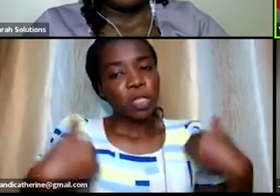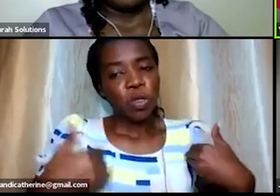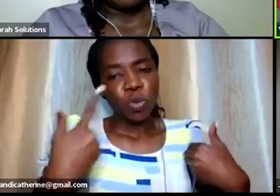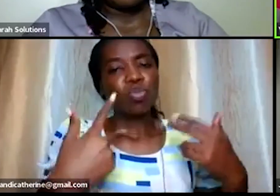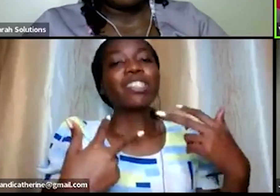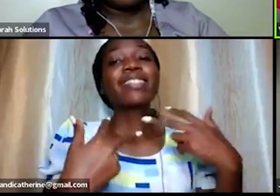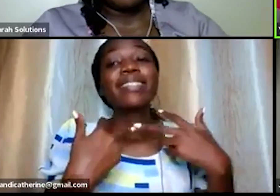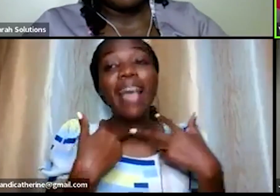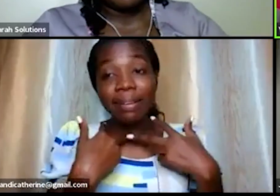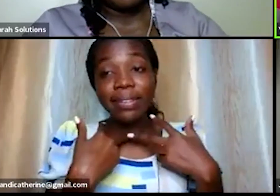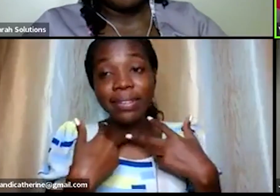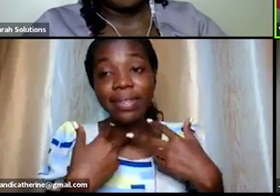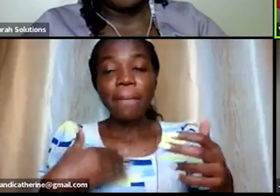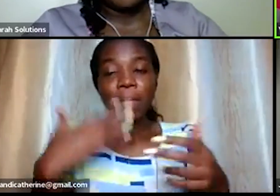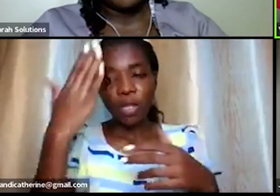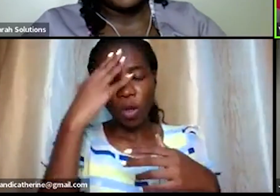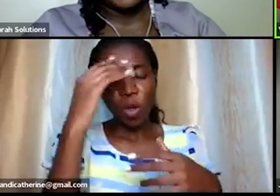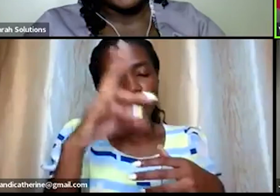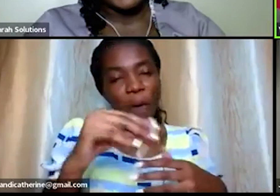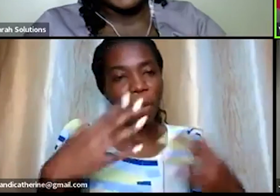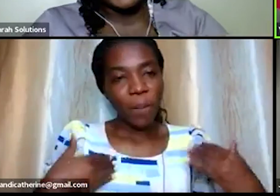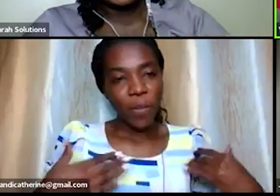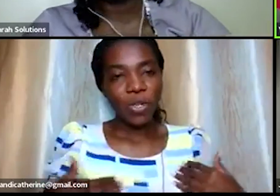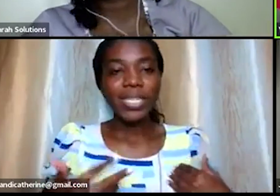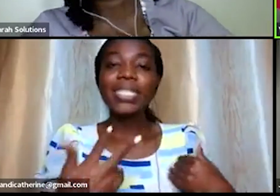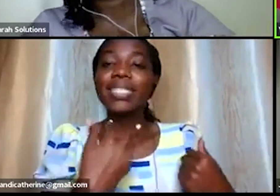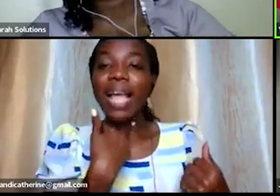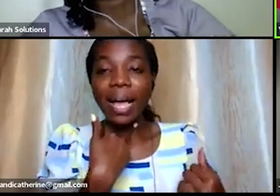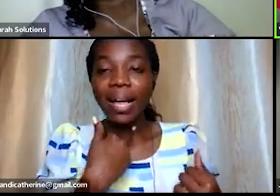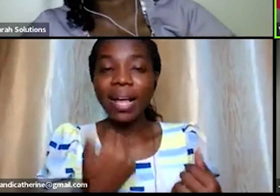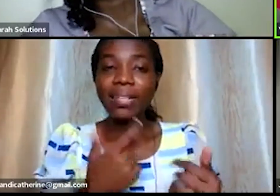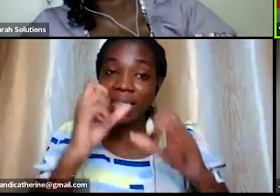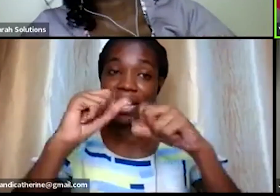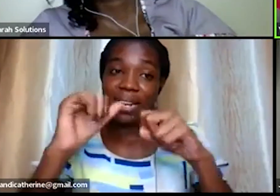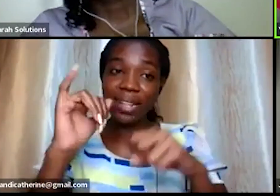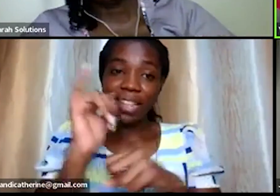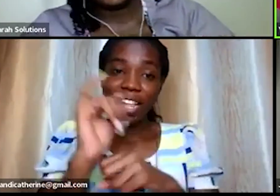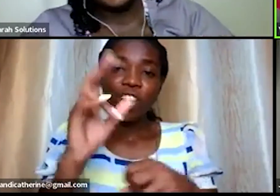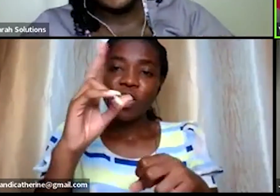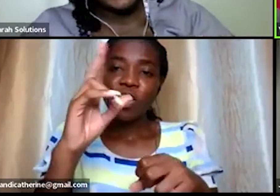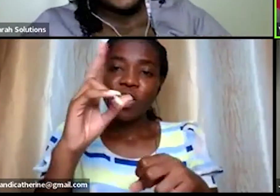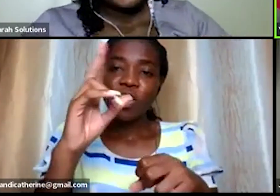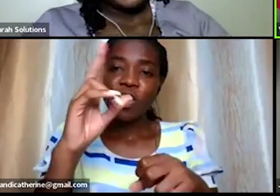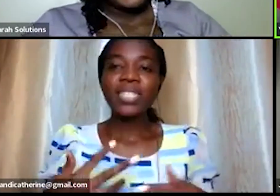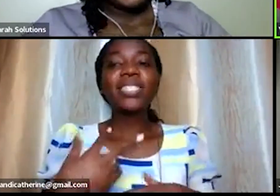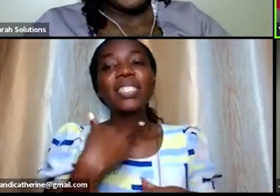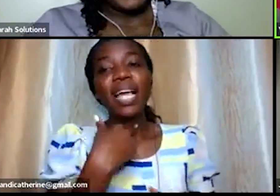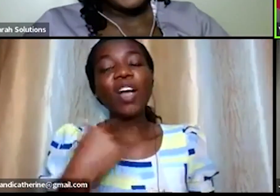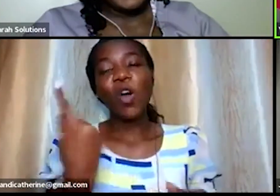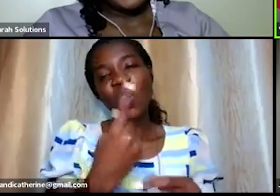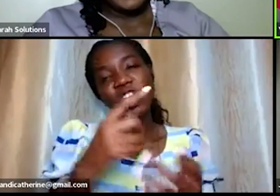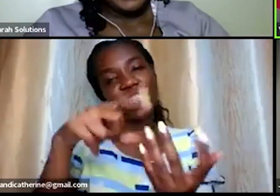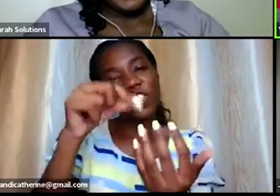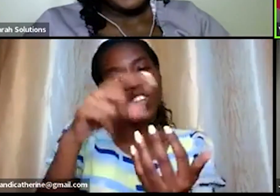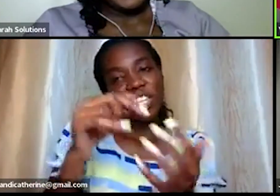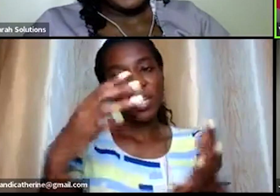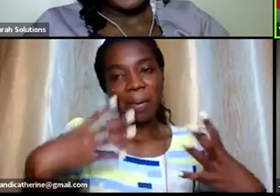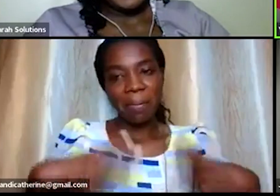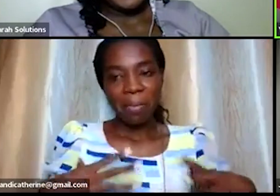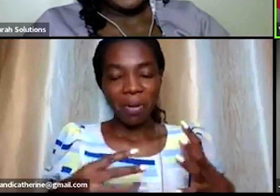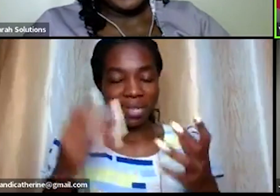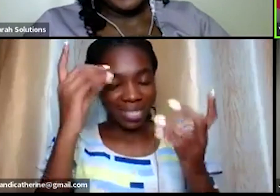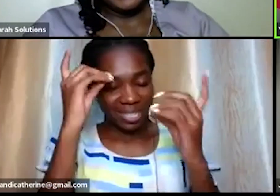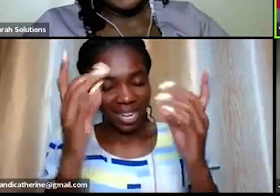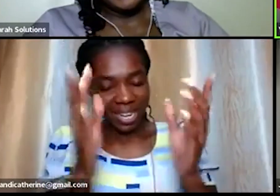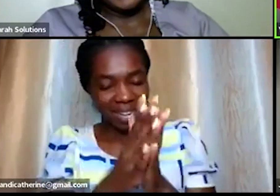I know nobody's stuck, Grace, let's first agree that. Nobody's stuck. It's just a choice. People have decided and have put in their